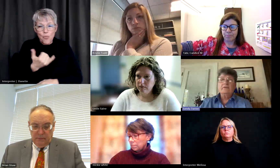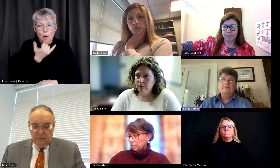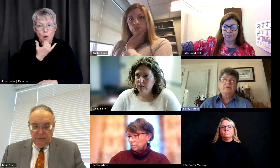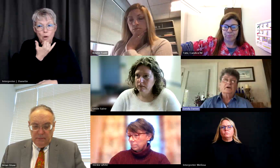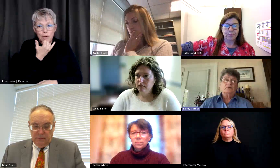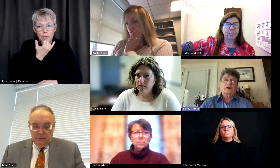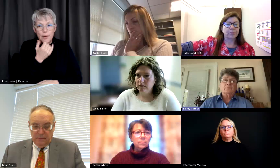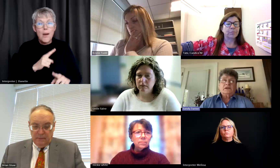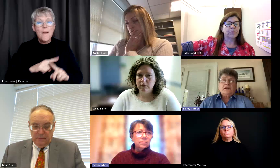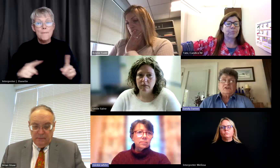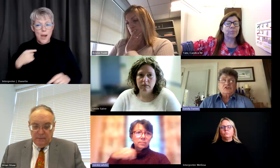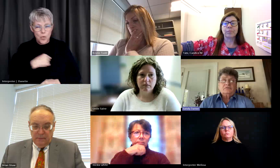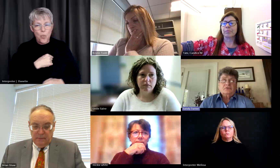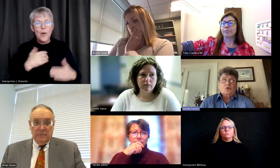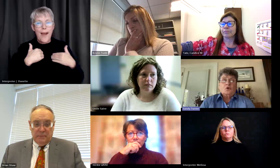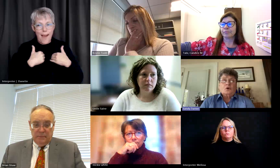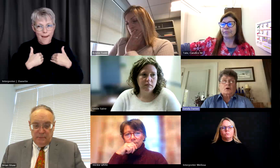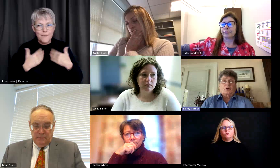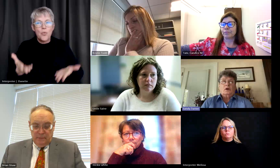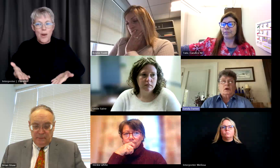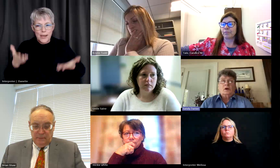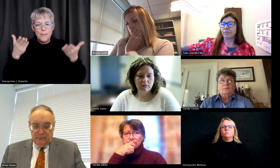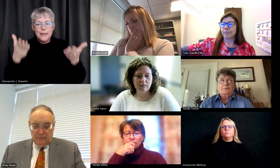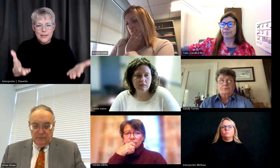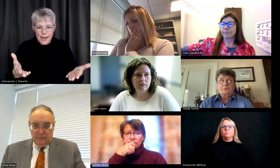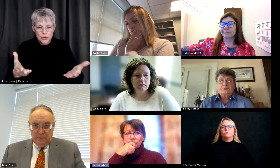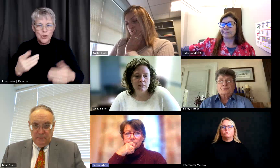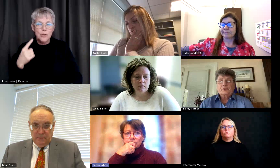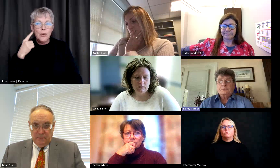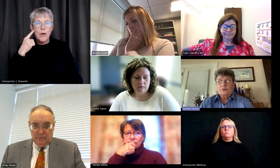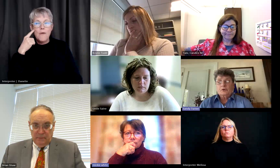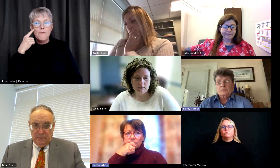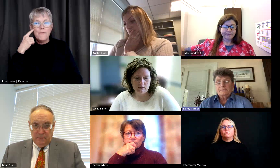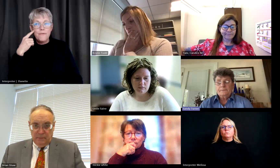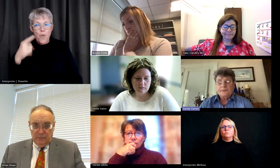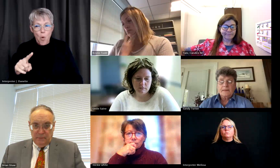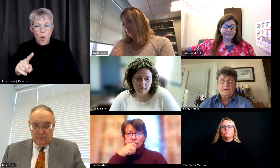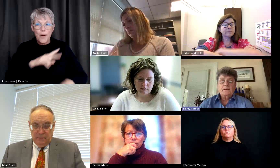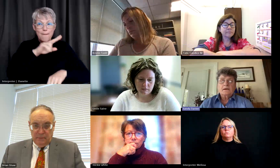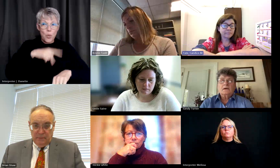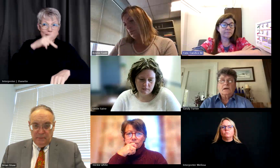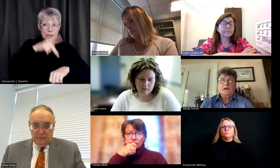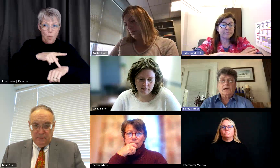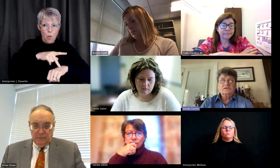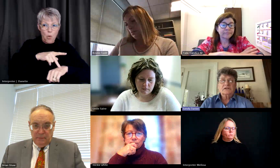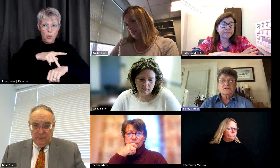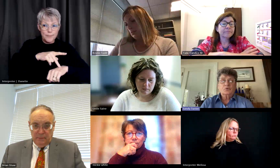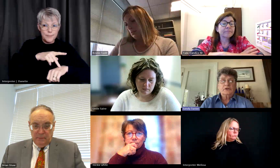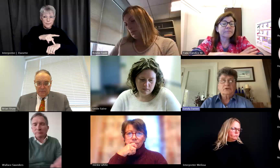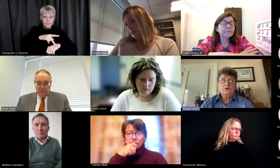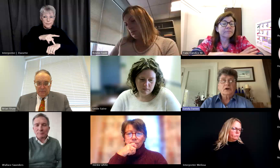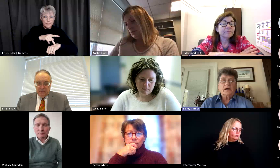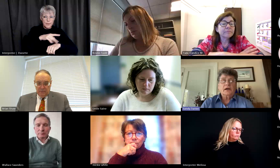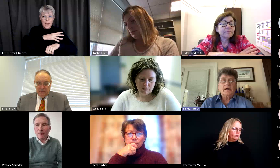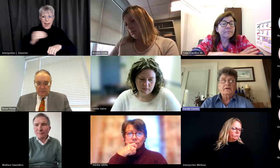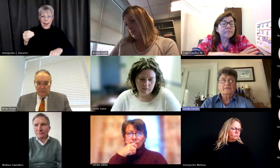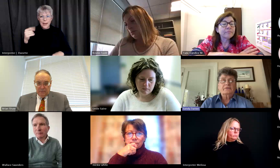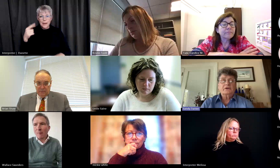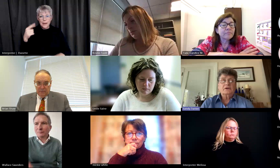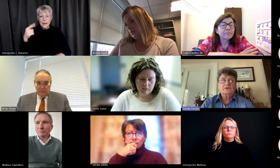We have a recommendation for principal. And since we do